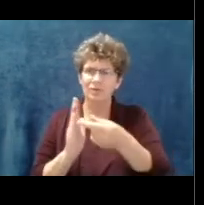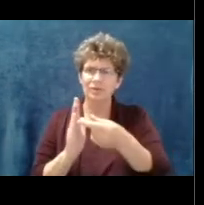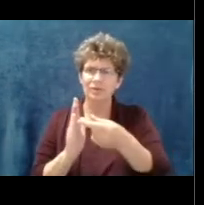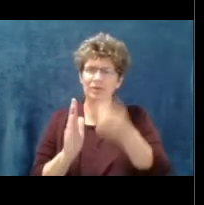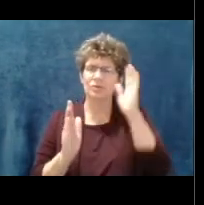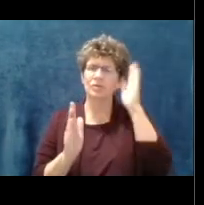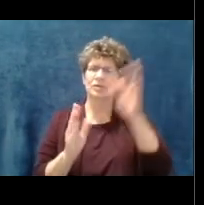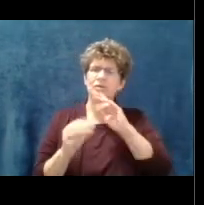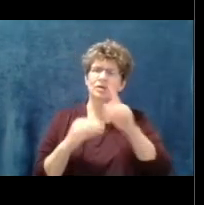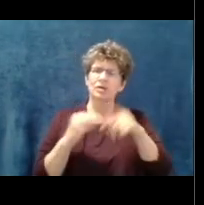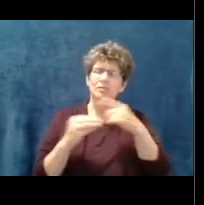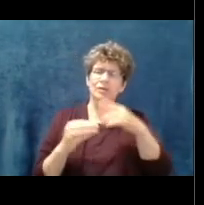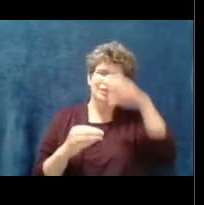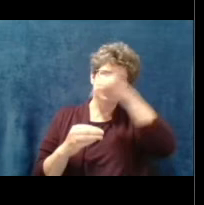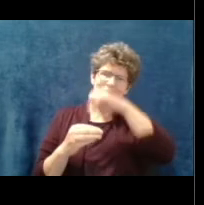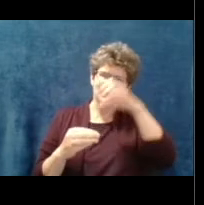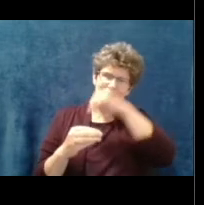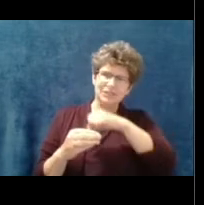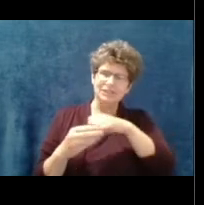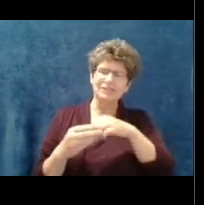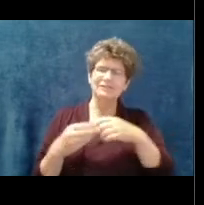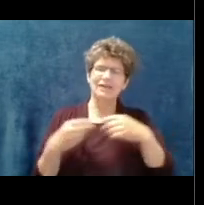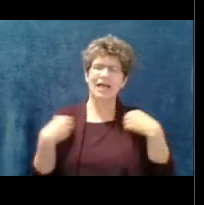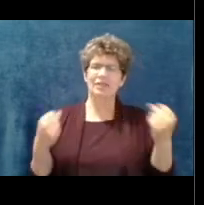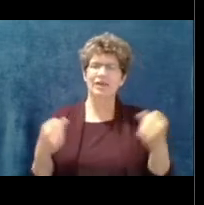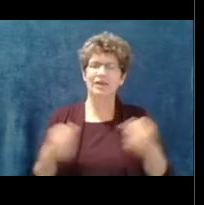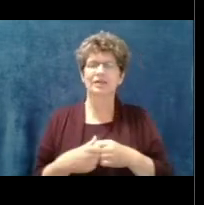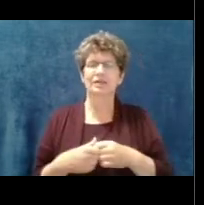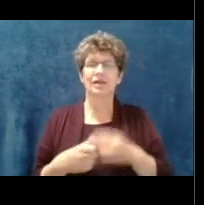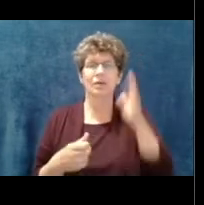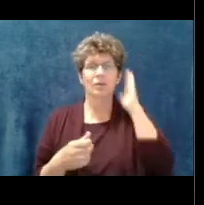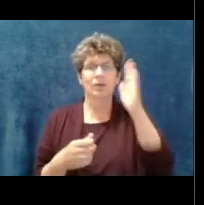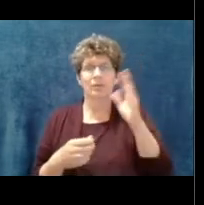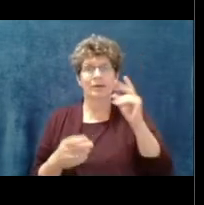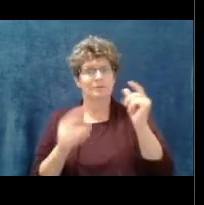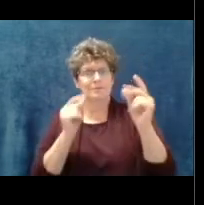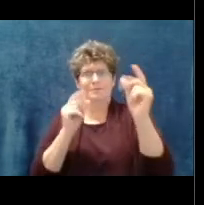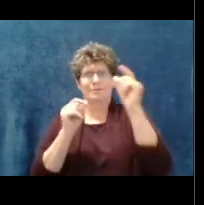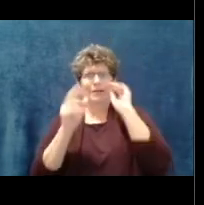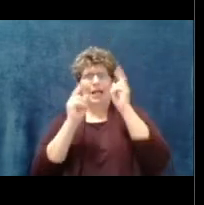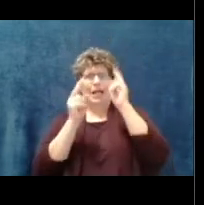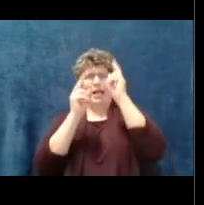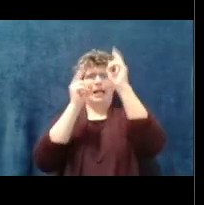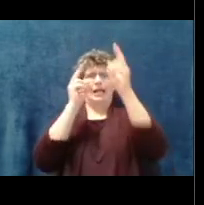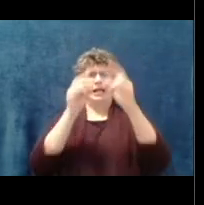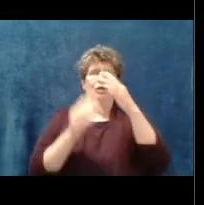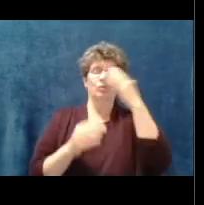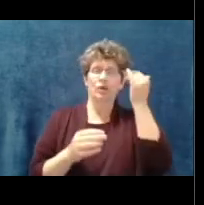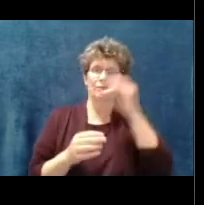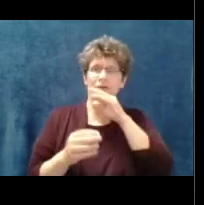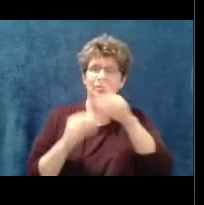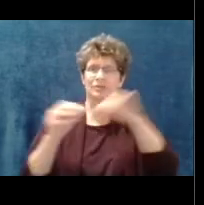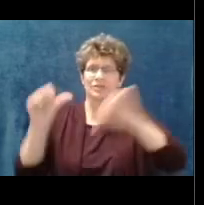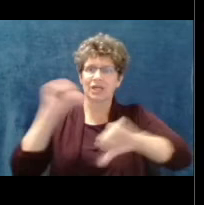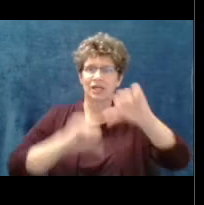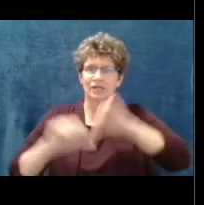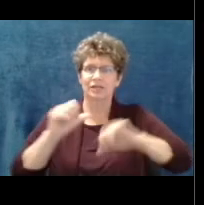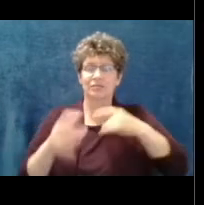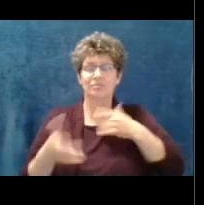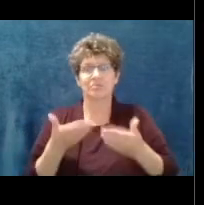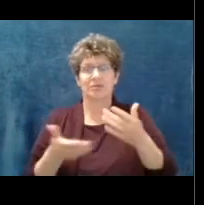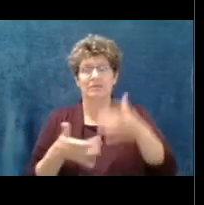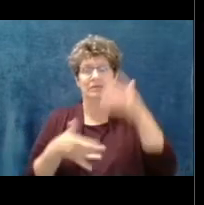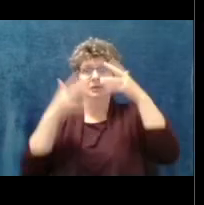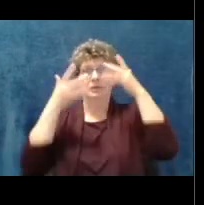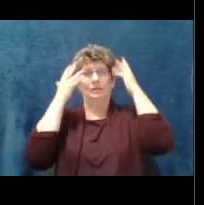some of the science behind this. I'm going to talk a little bit about the fountain of health intervention itself, but ultimately,